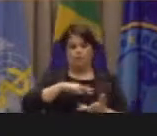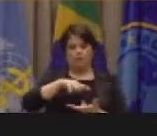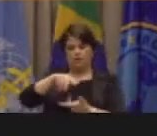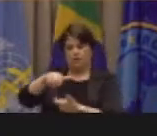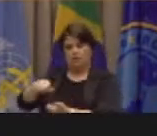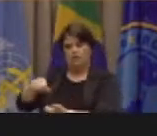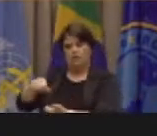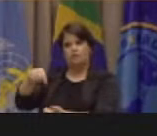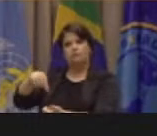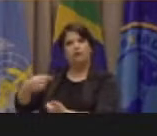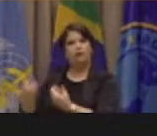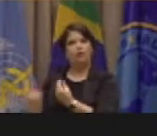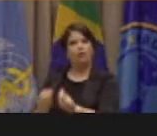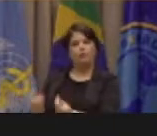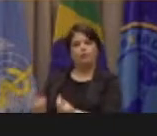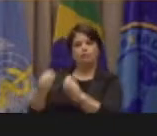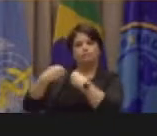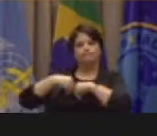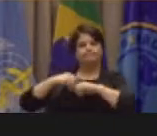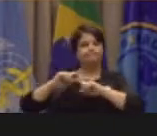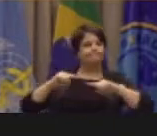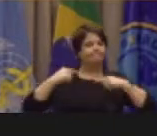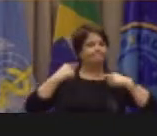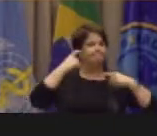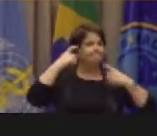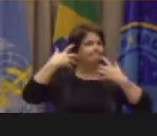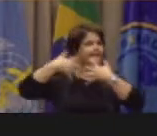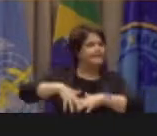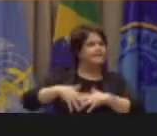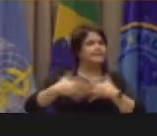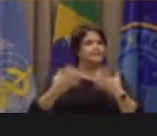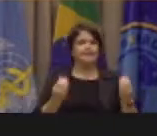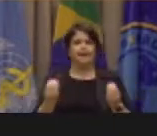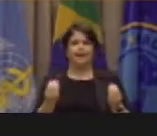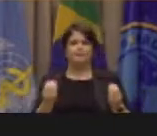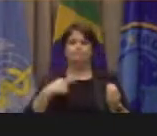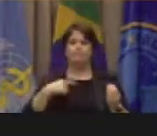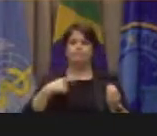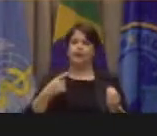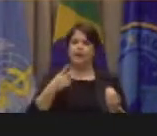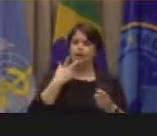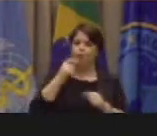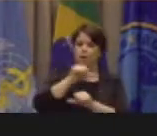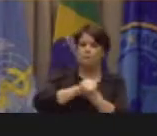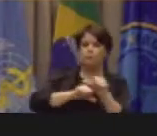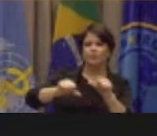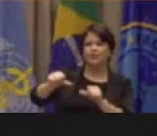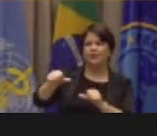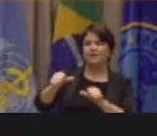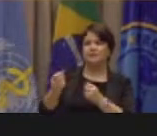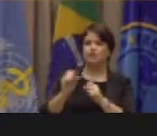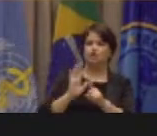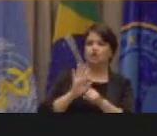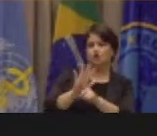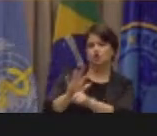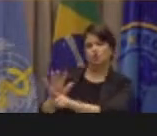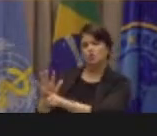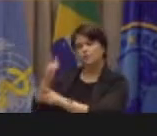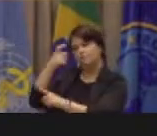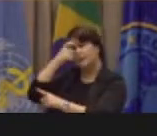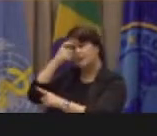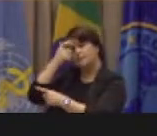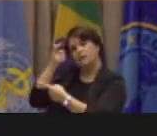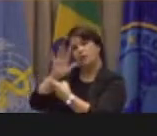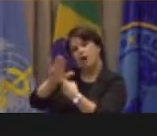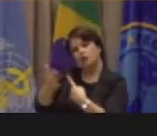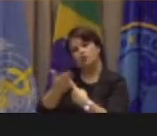a condition where we are facing climate change, war.